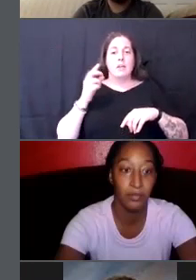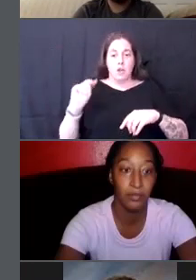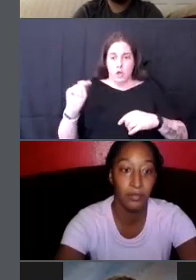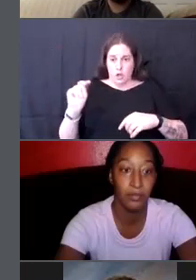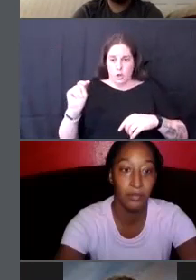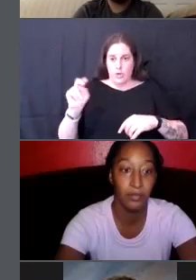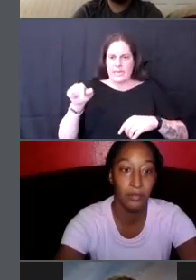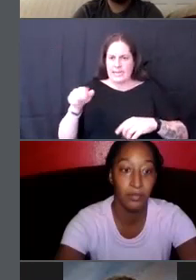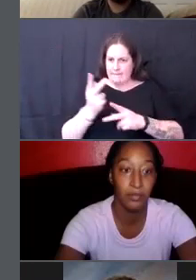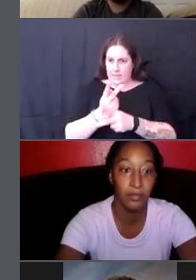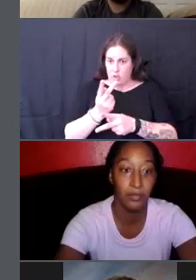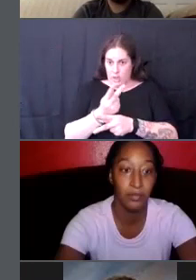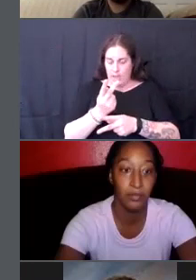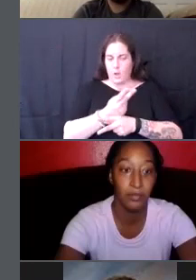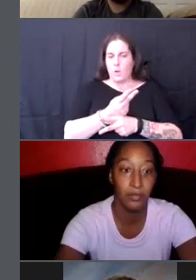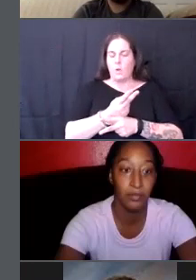this force